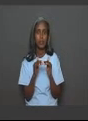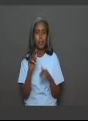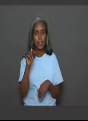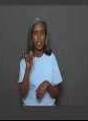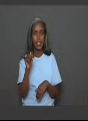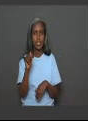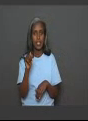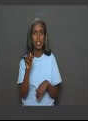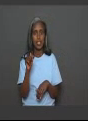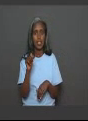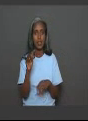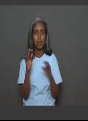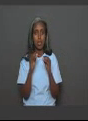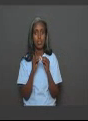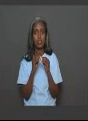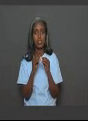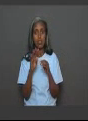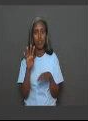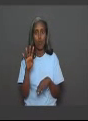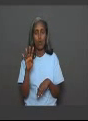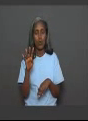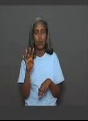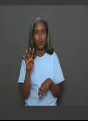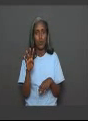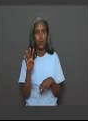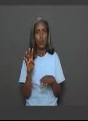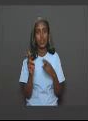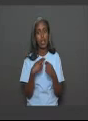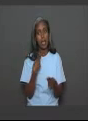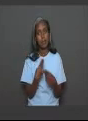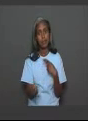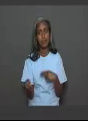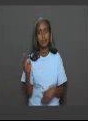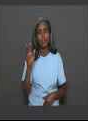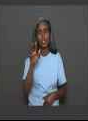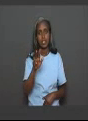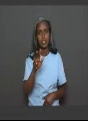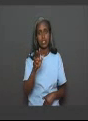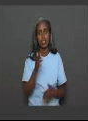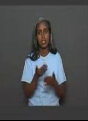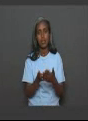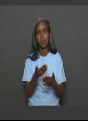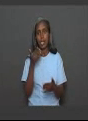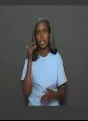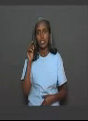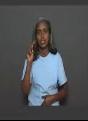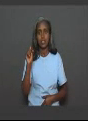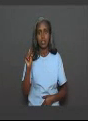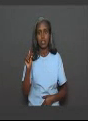equals t plus 4 times